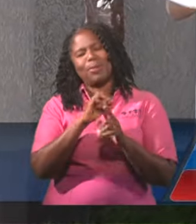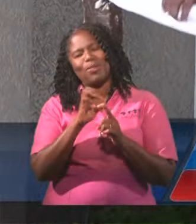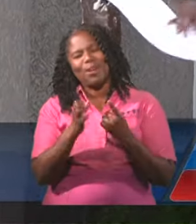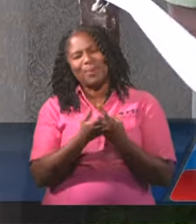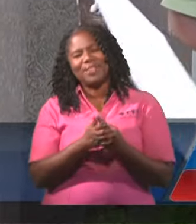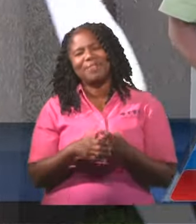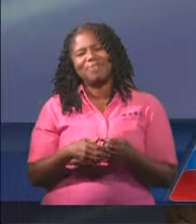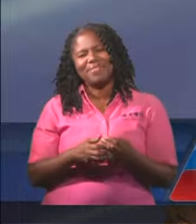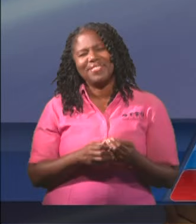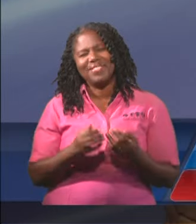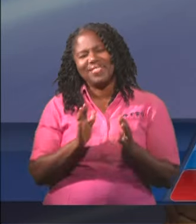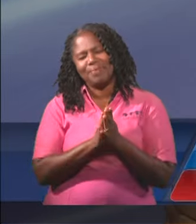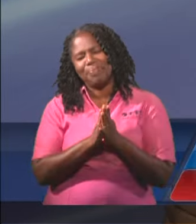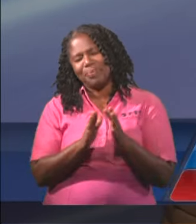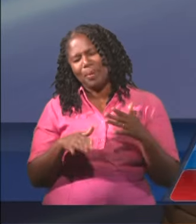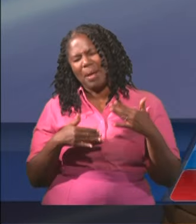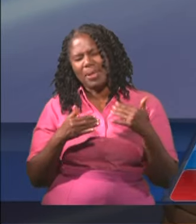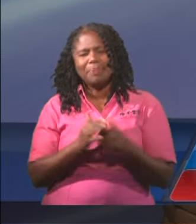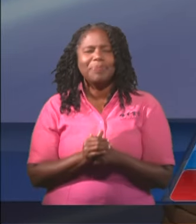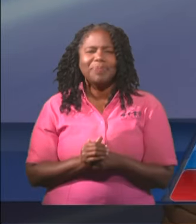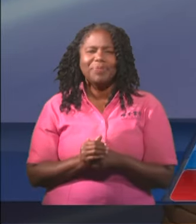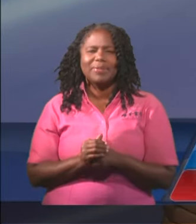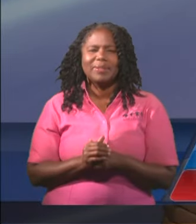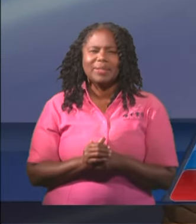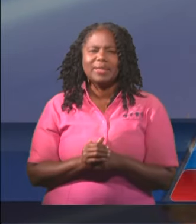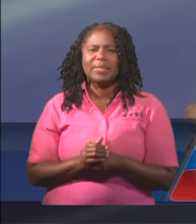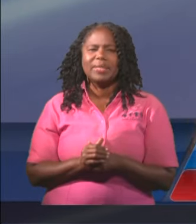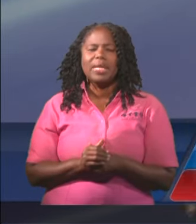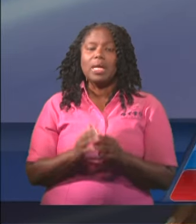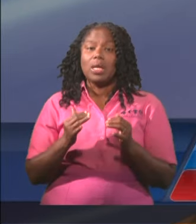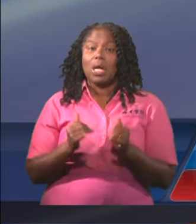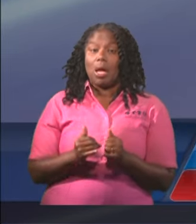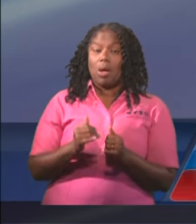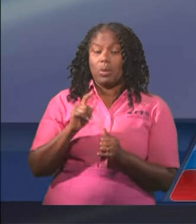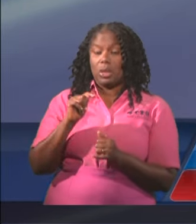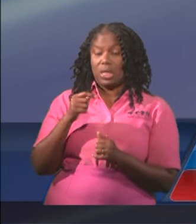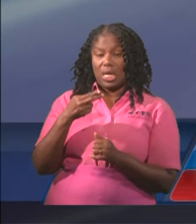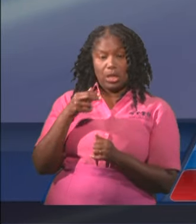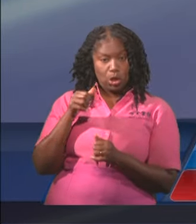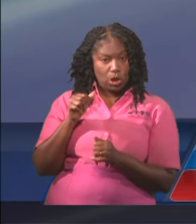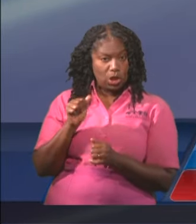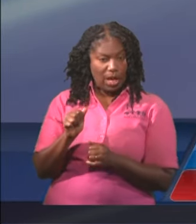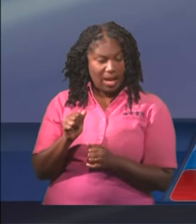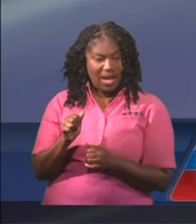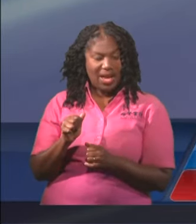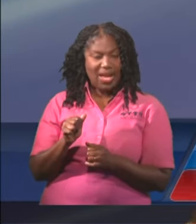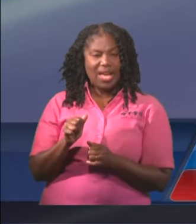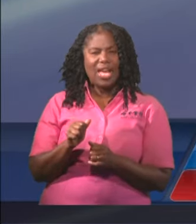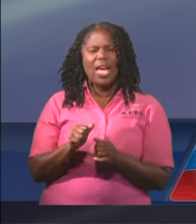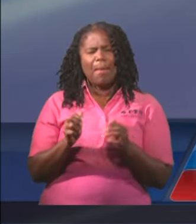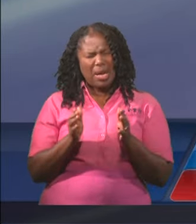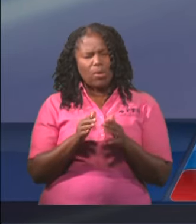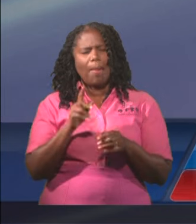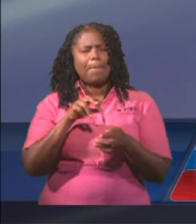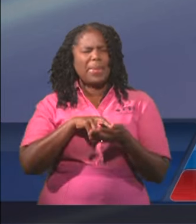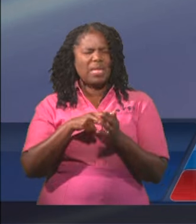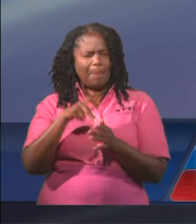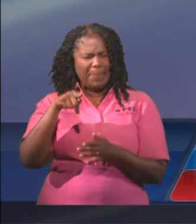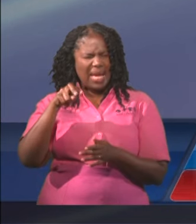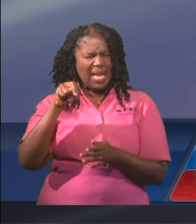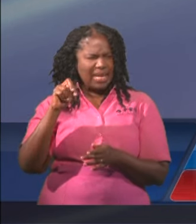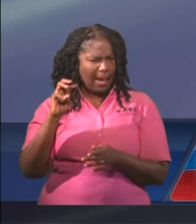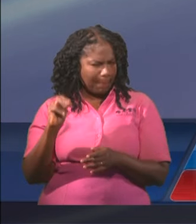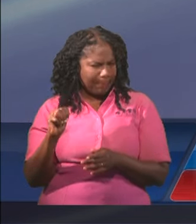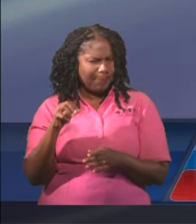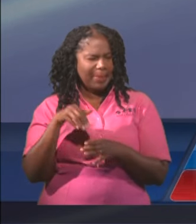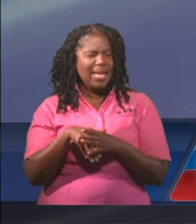TTT News. Meanwhile, the Tobago House of Assembly's minority is condemning the Eco-Industrial Development Company of